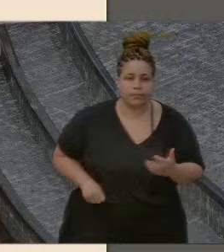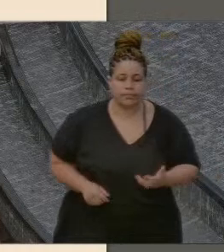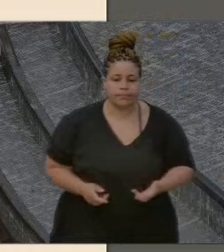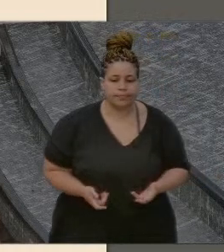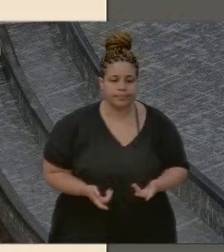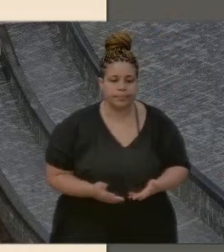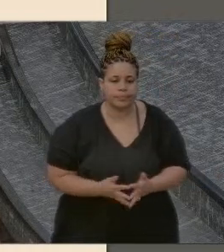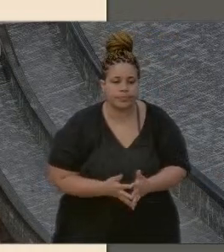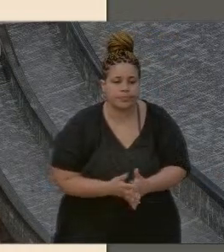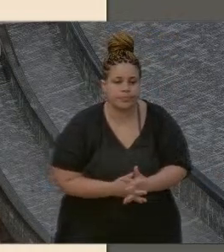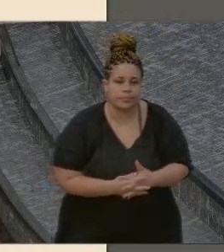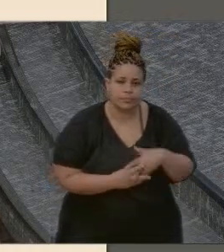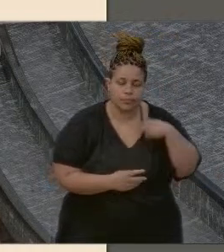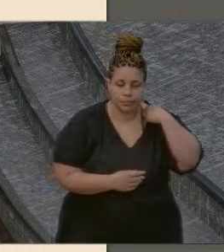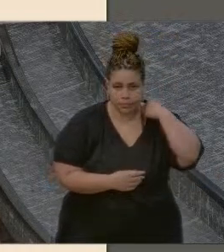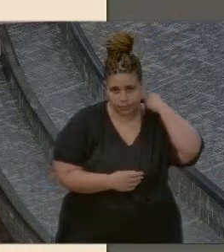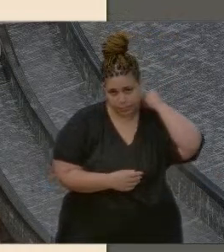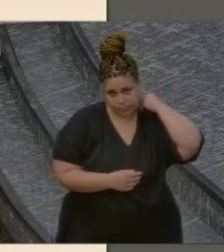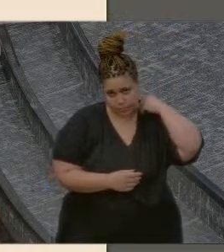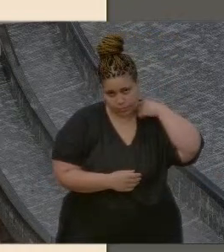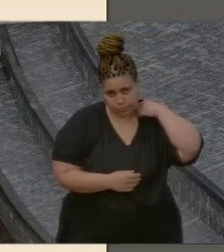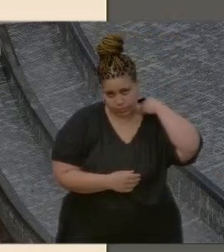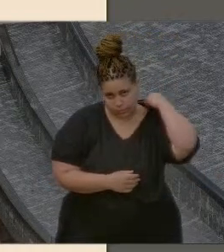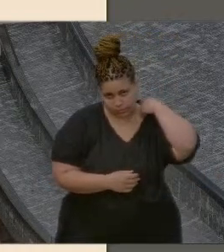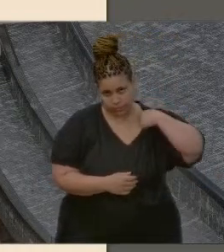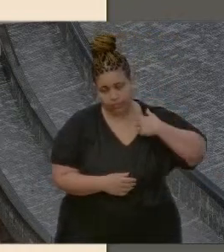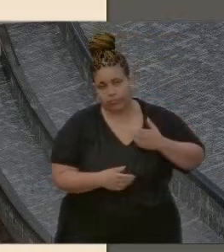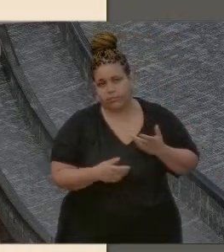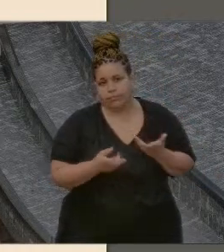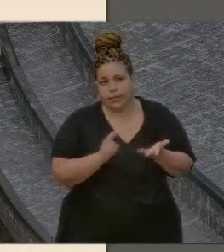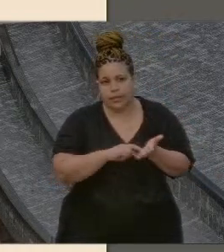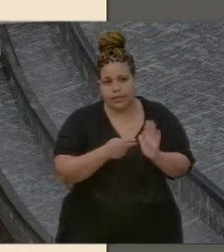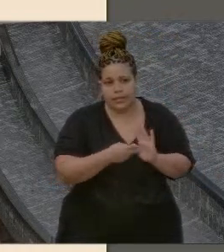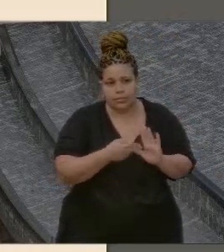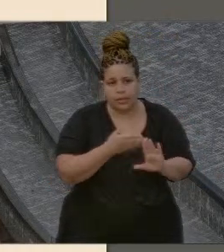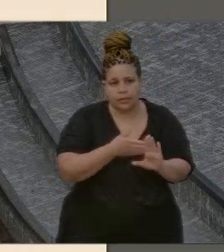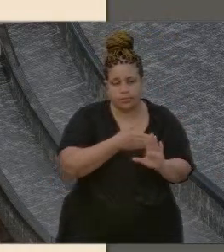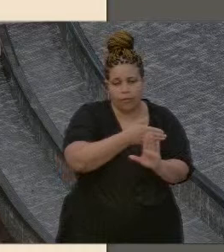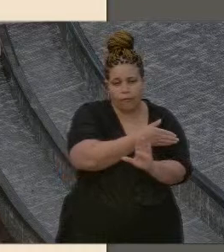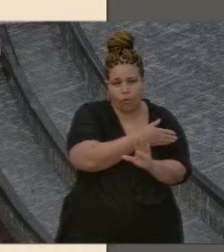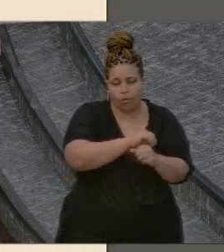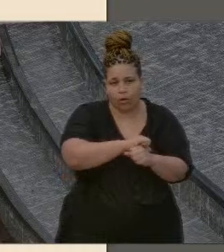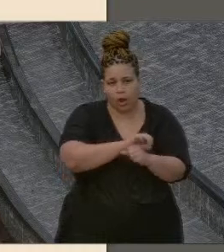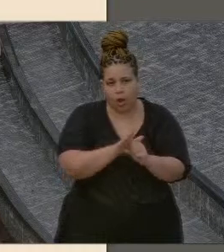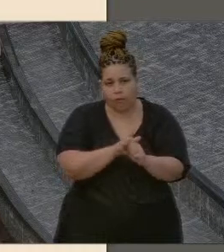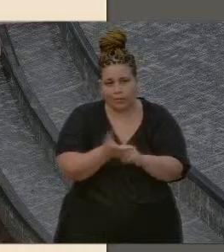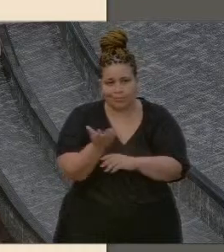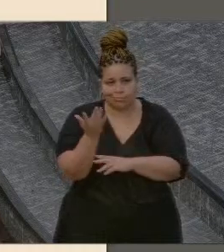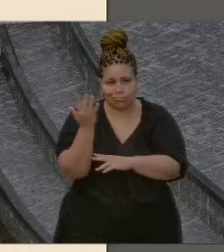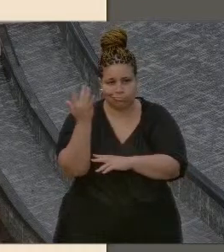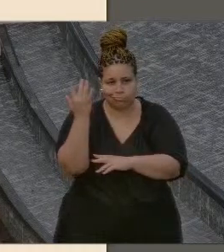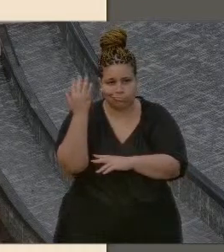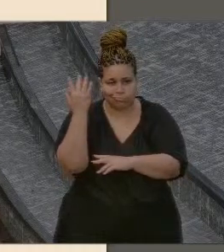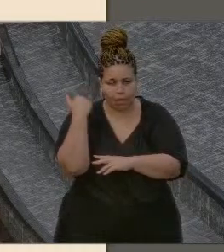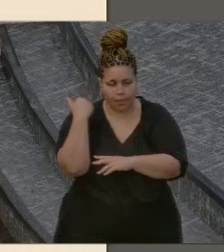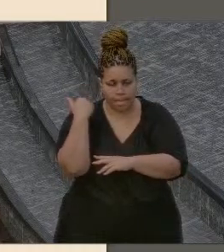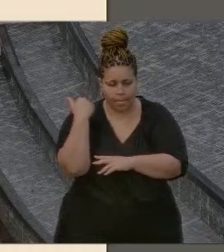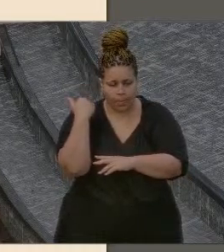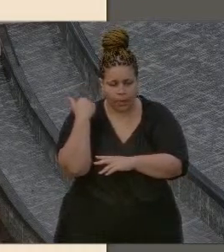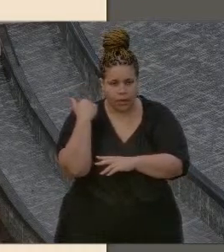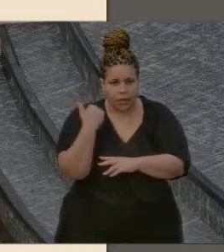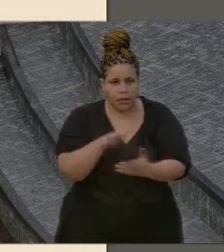the post-COVID, if you want to call that, post-COVID era, the academic efficacy,